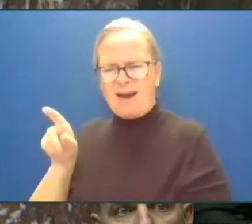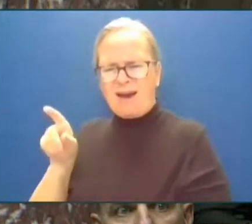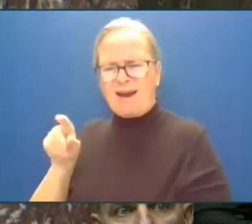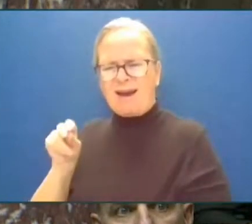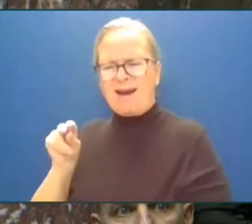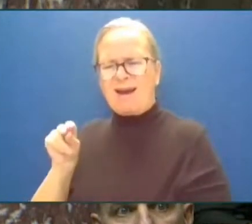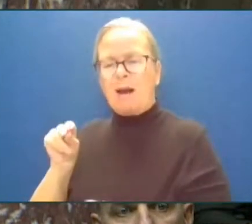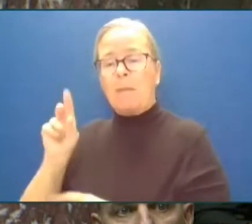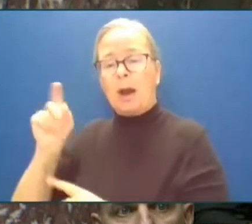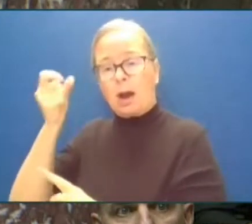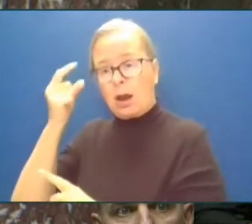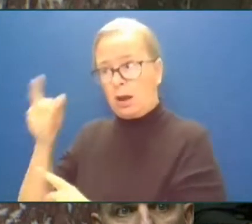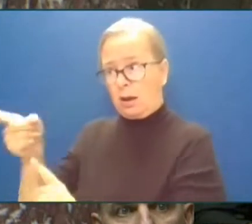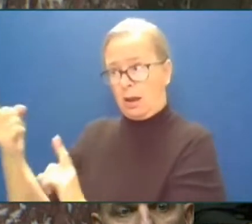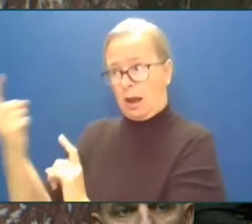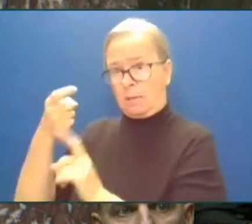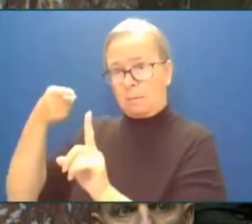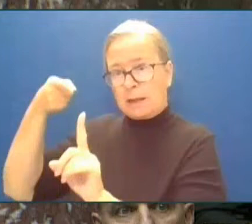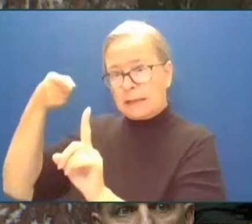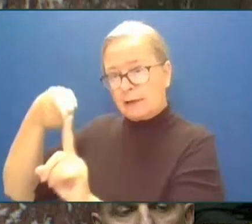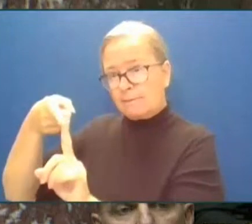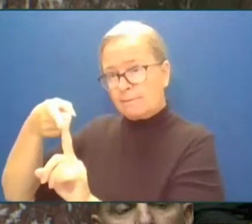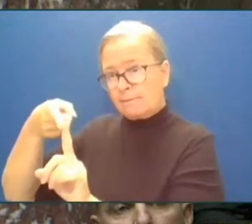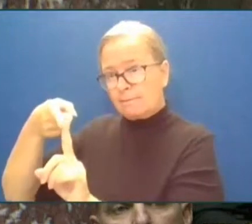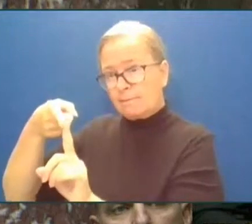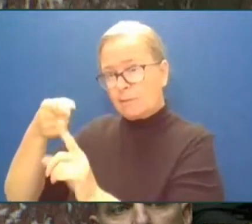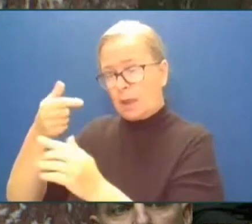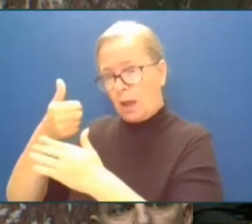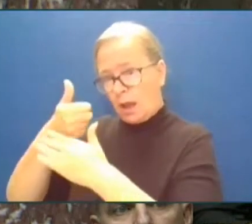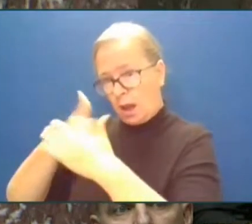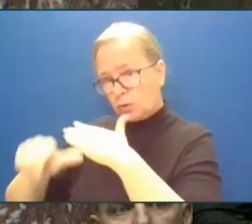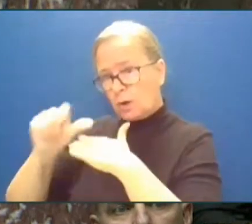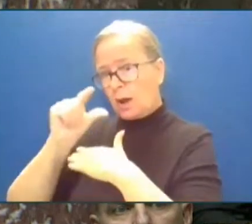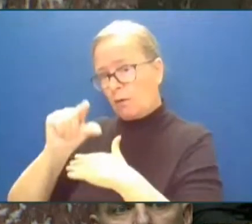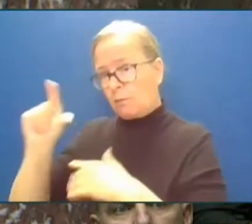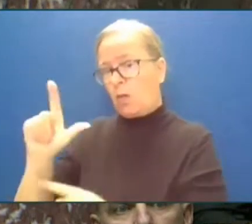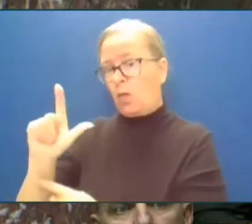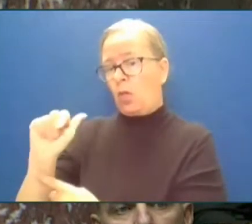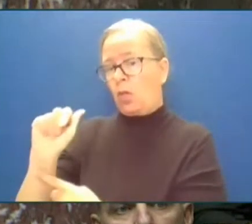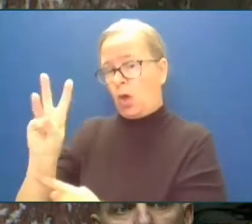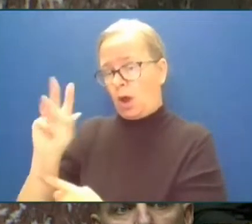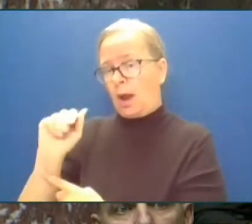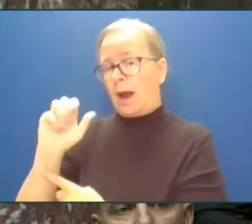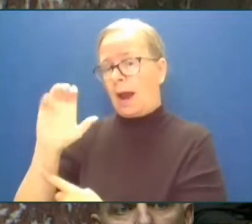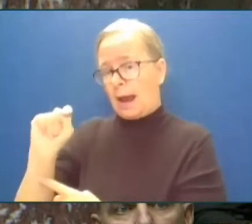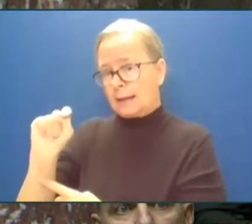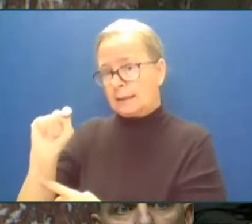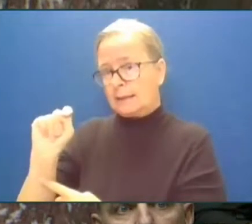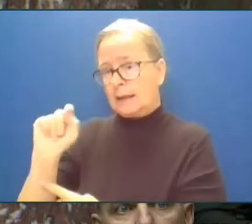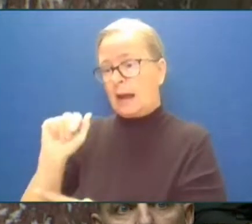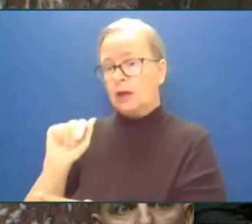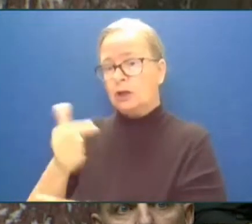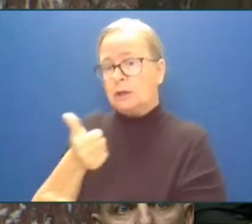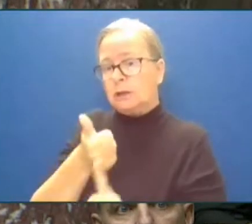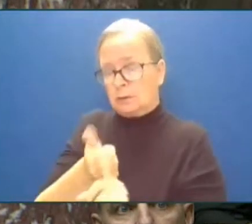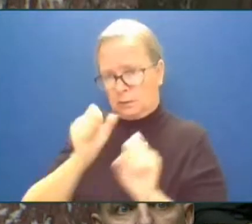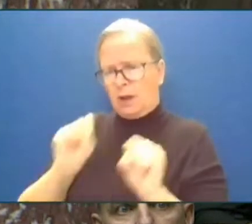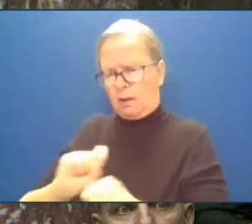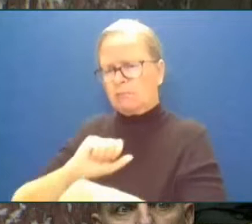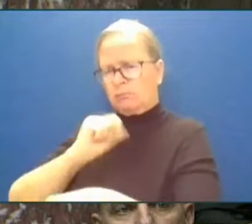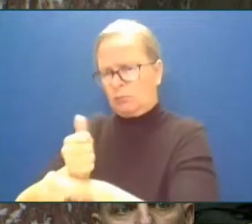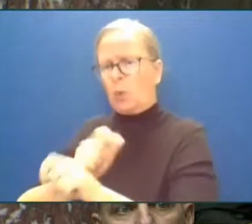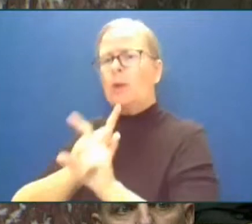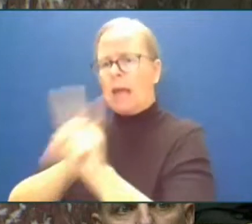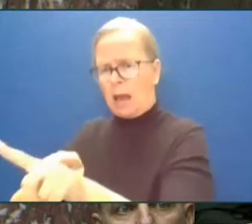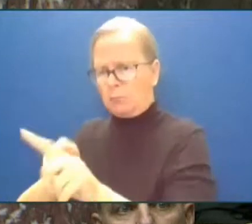Crown Counsel Act, we have the Attorney General has the ability to issue directives. He's asking me today if we're going to do that. Mr.